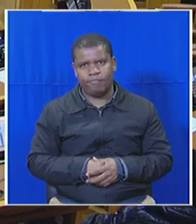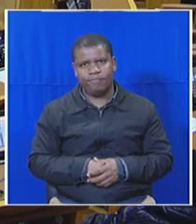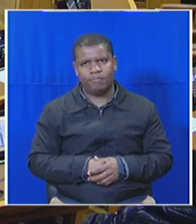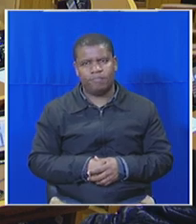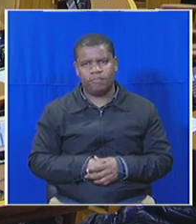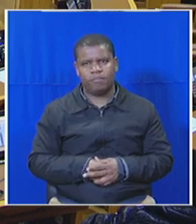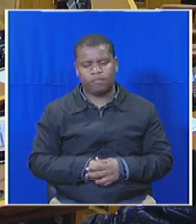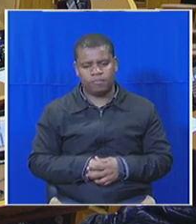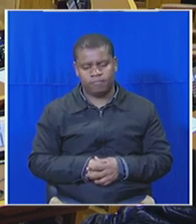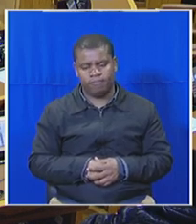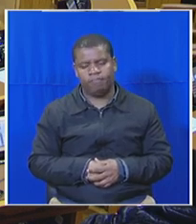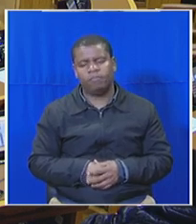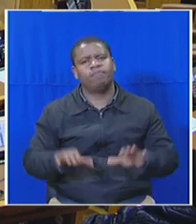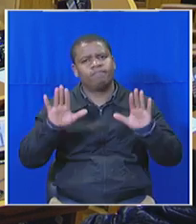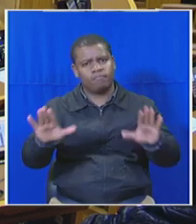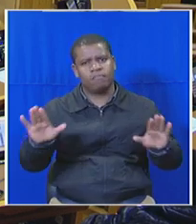Order, honorable members.